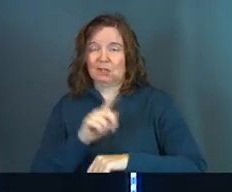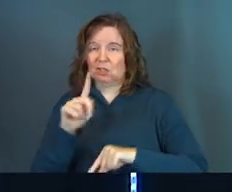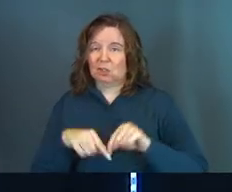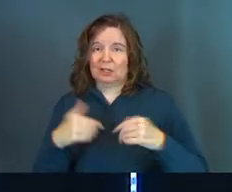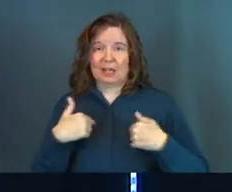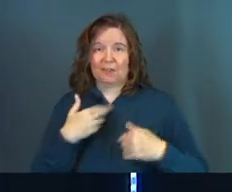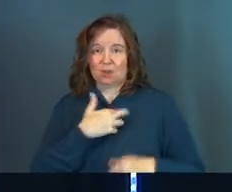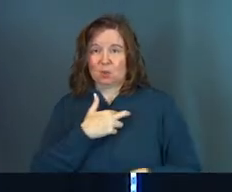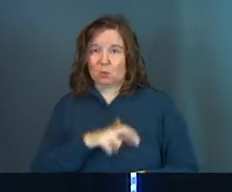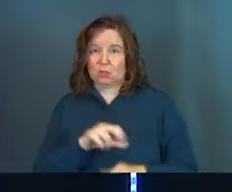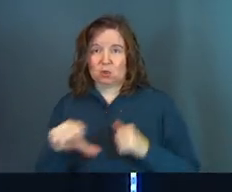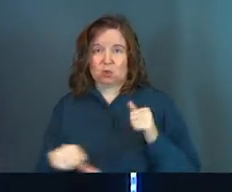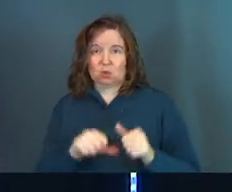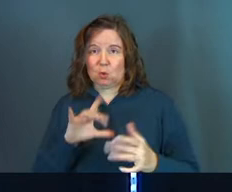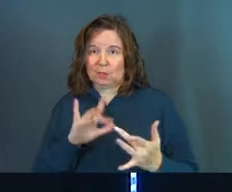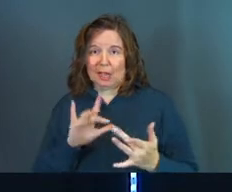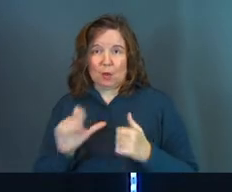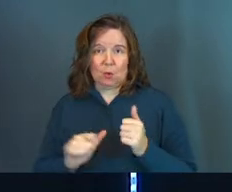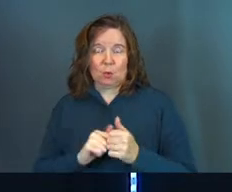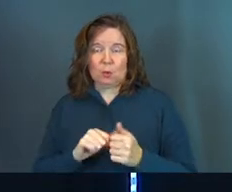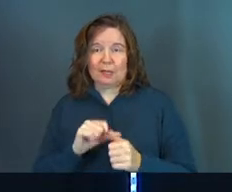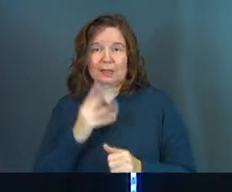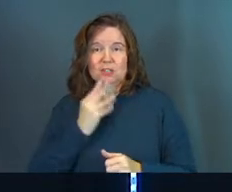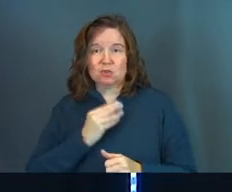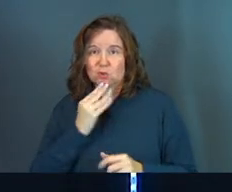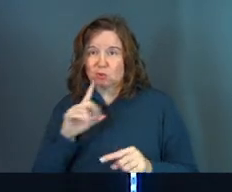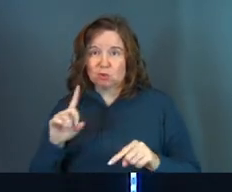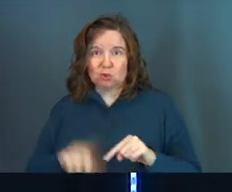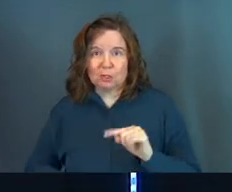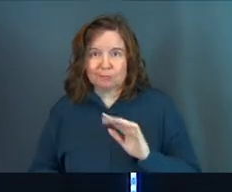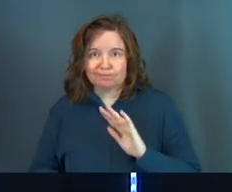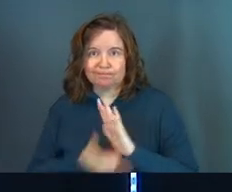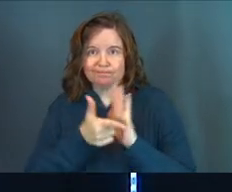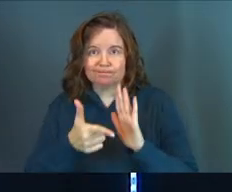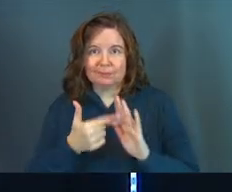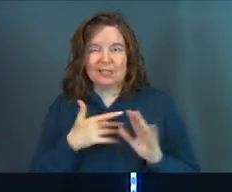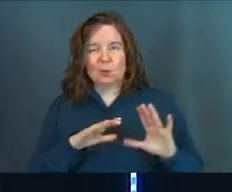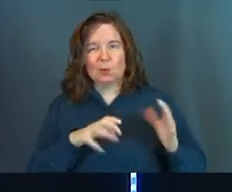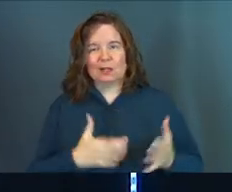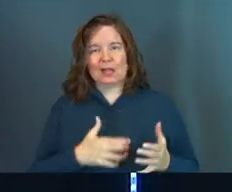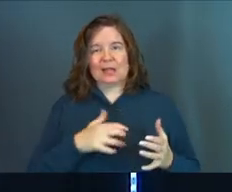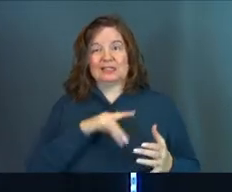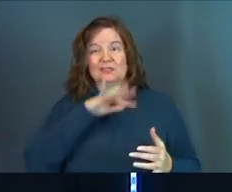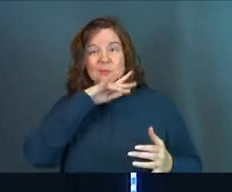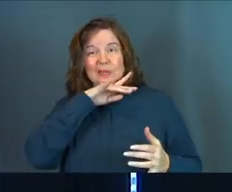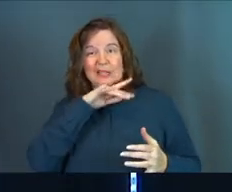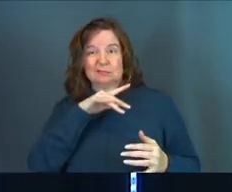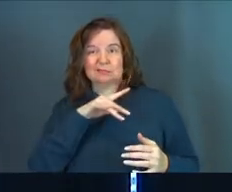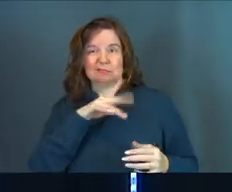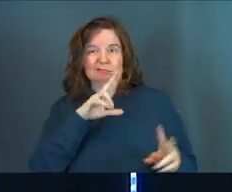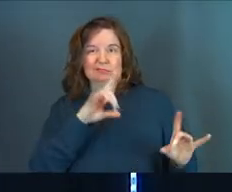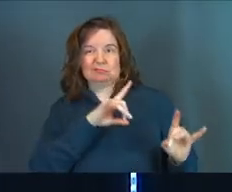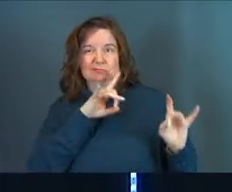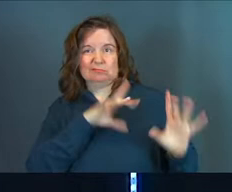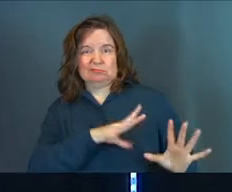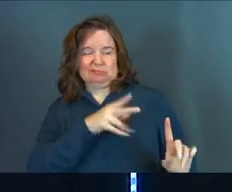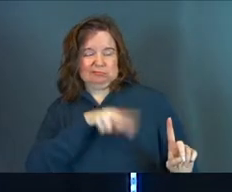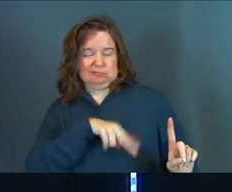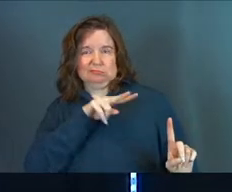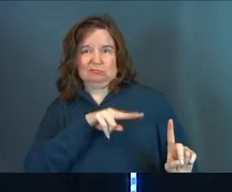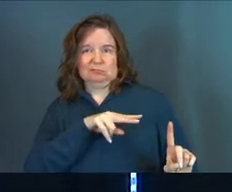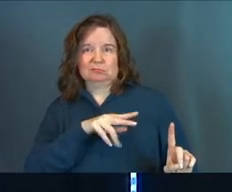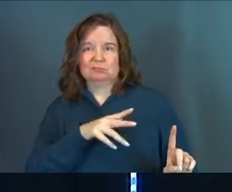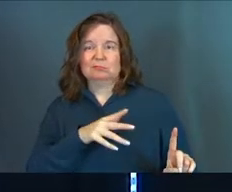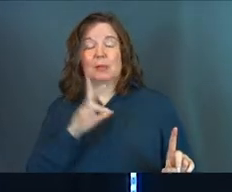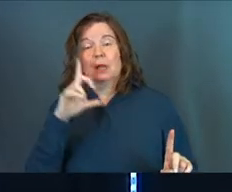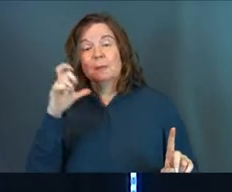any religious or social contact with his fellow Jews. He was in the class of swine. That's pigs. He was in the class